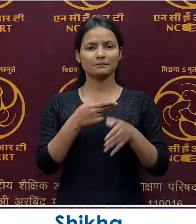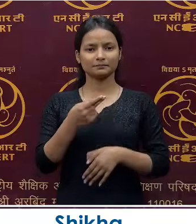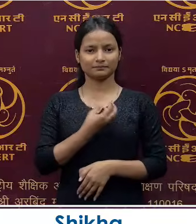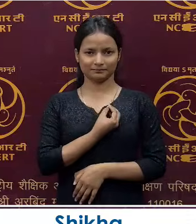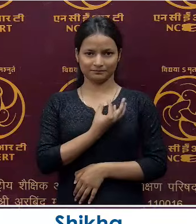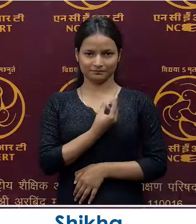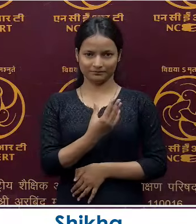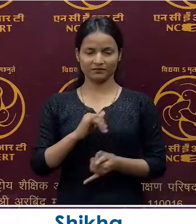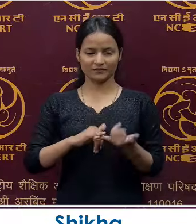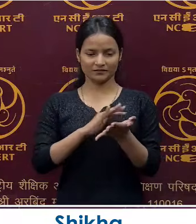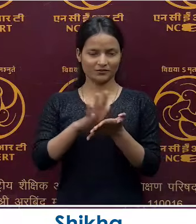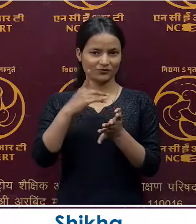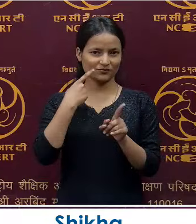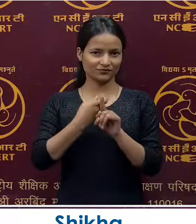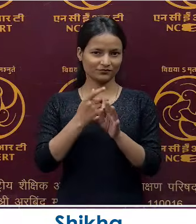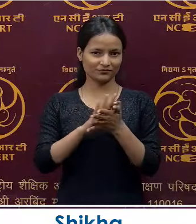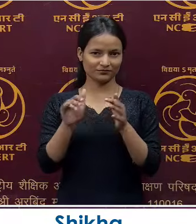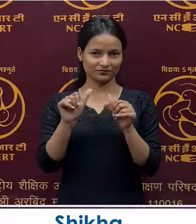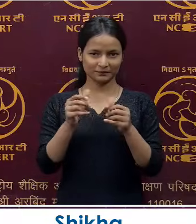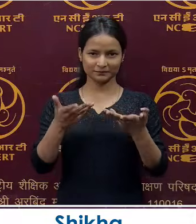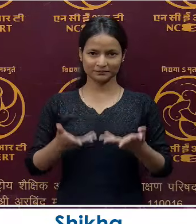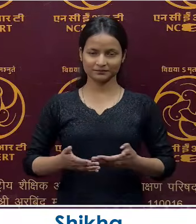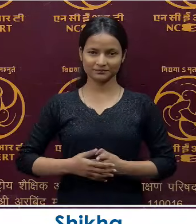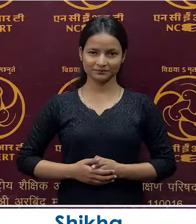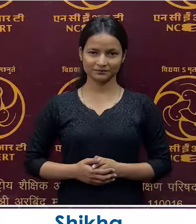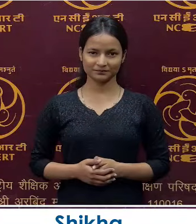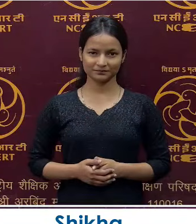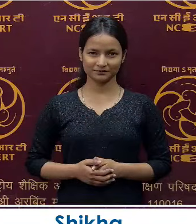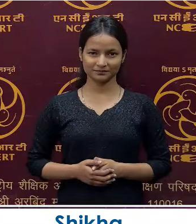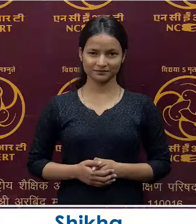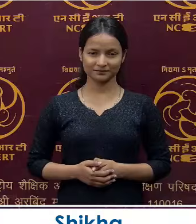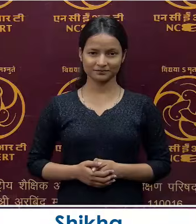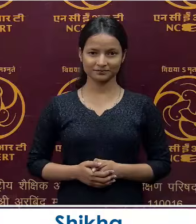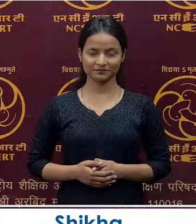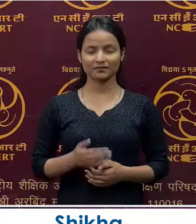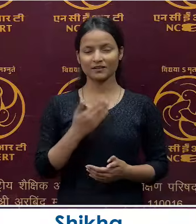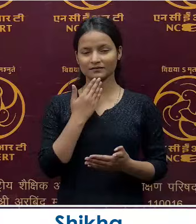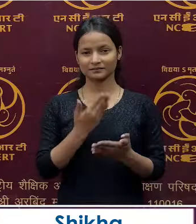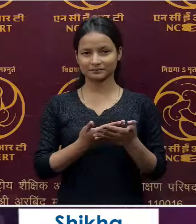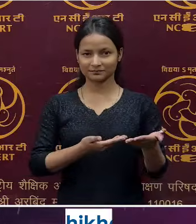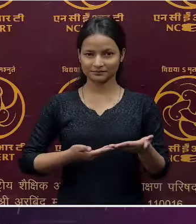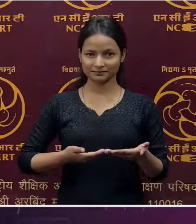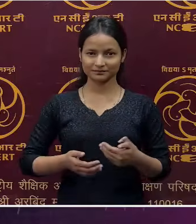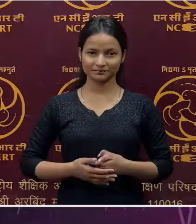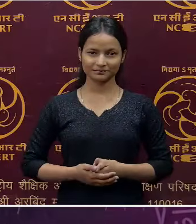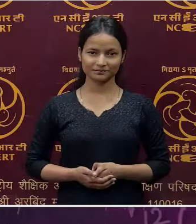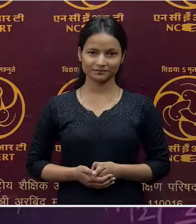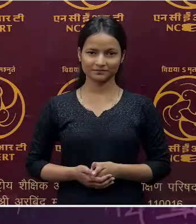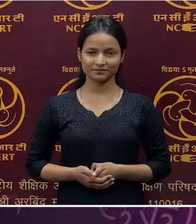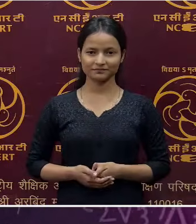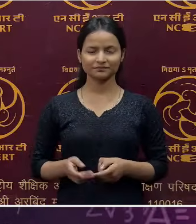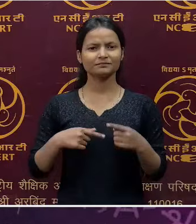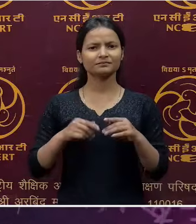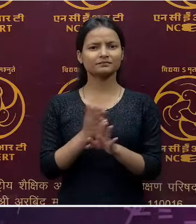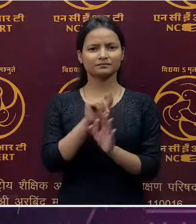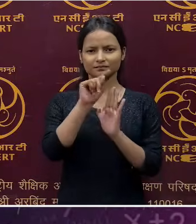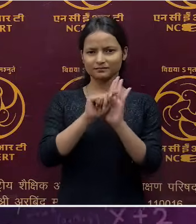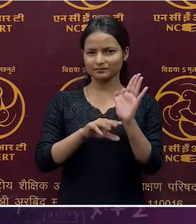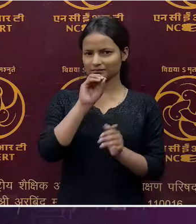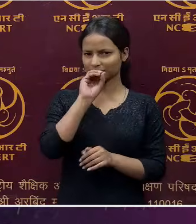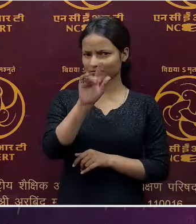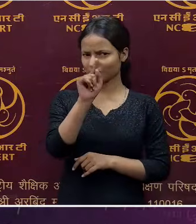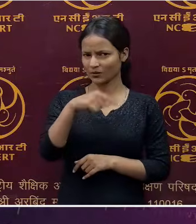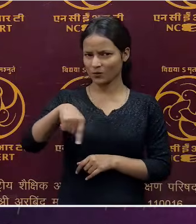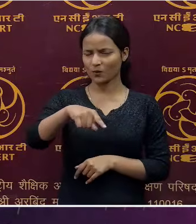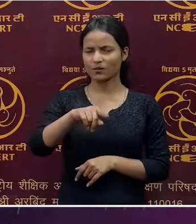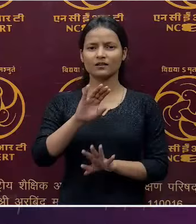Shikha. Shikha, very warm welcome to this 10 a.m. session of Virtual Labs. Before we begin this session, here's a piece of information for all our